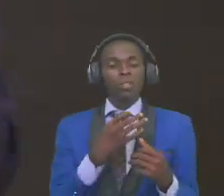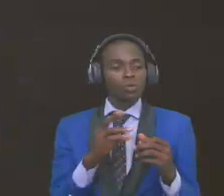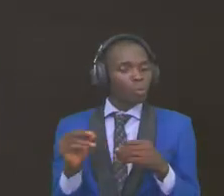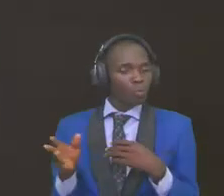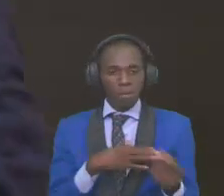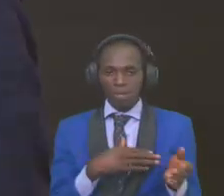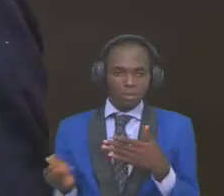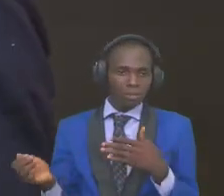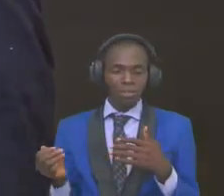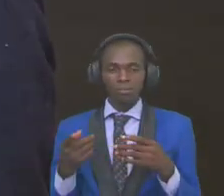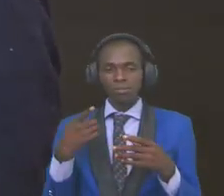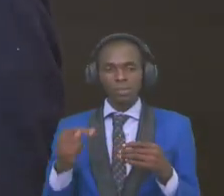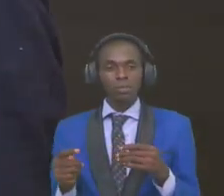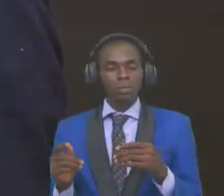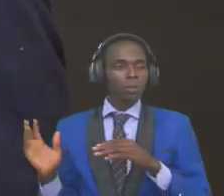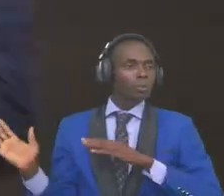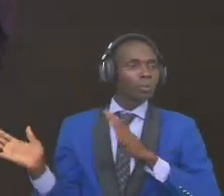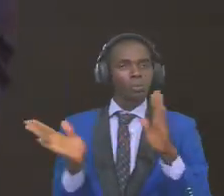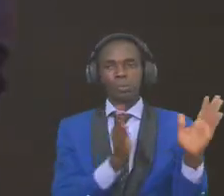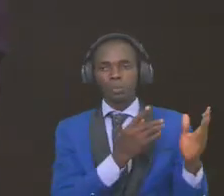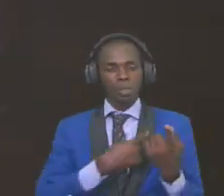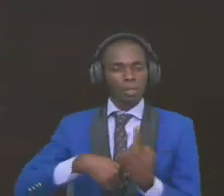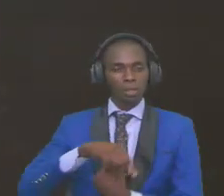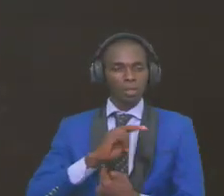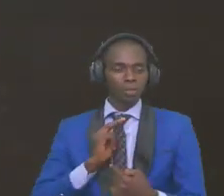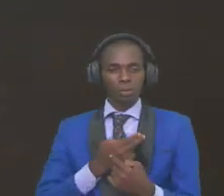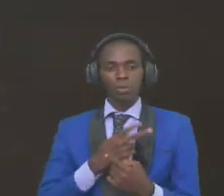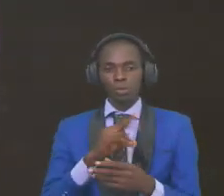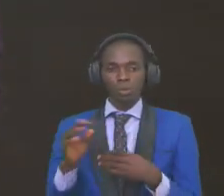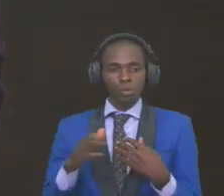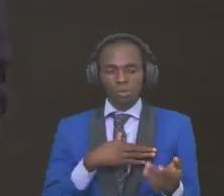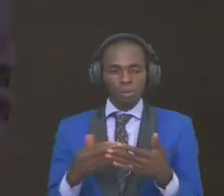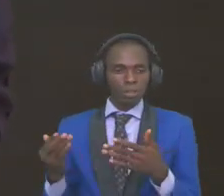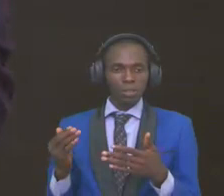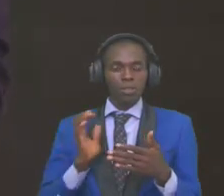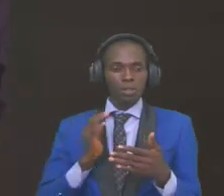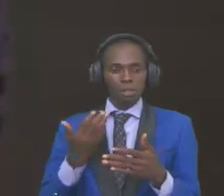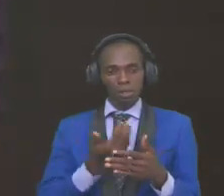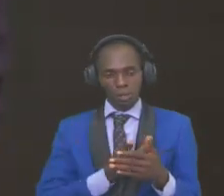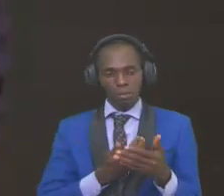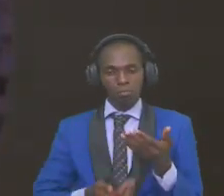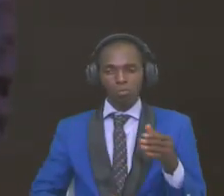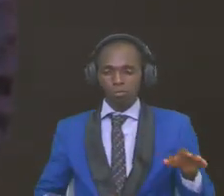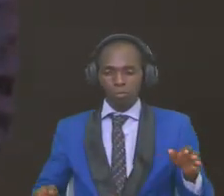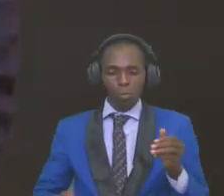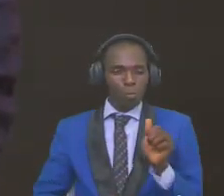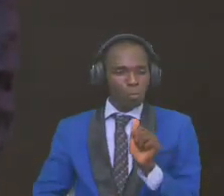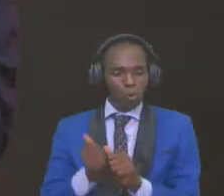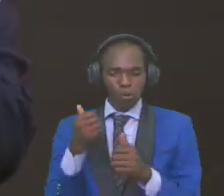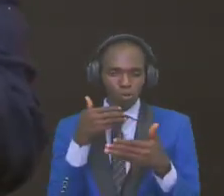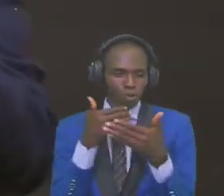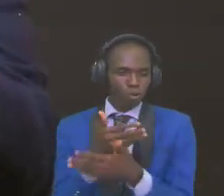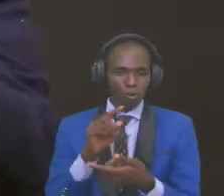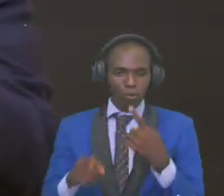wind blowing around us, no matter what our closest friend,